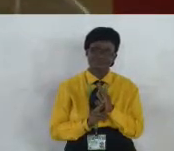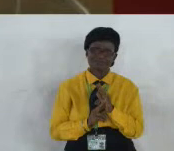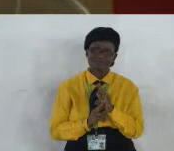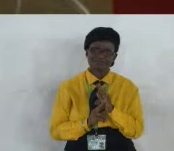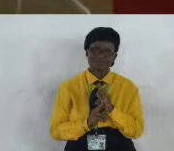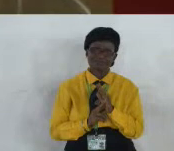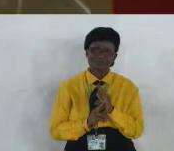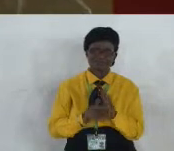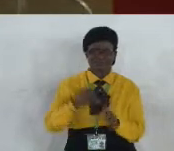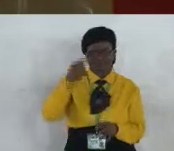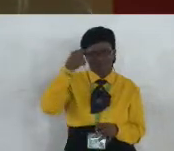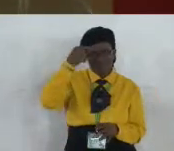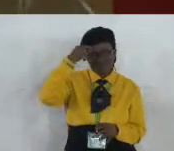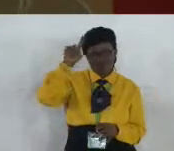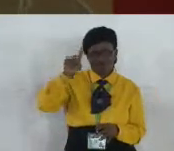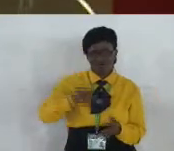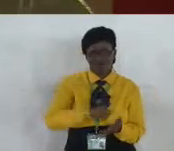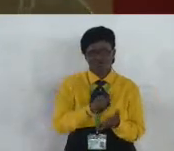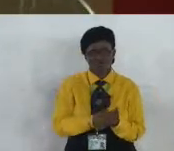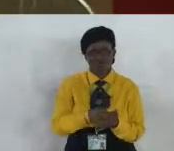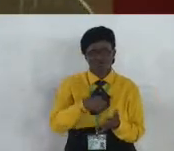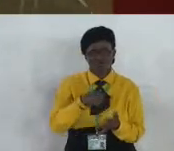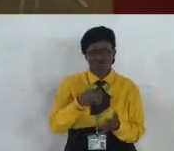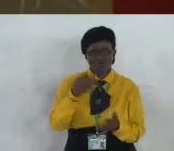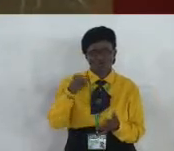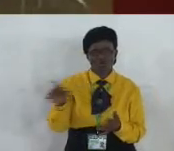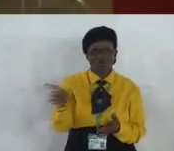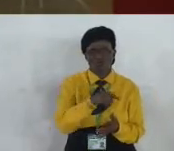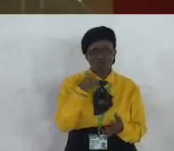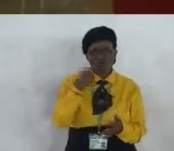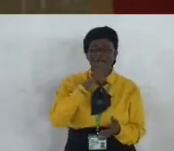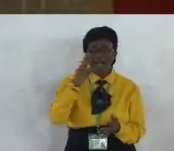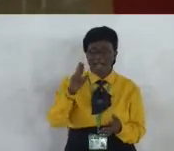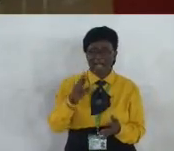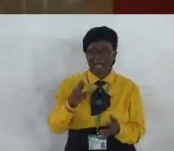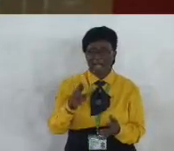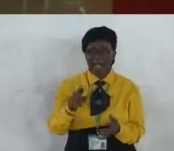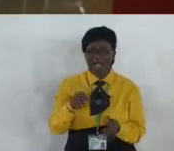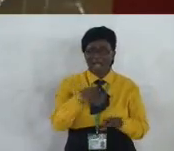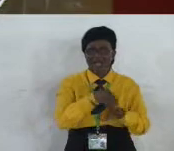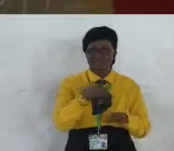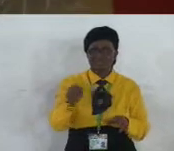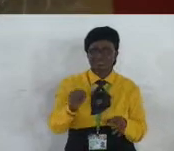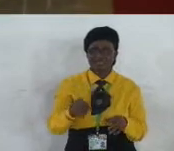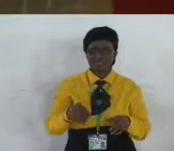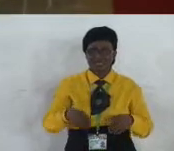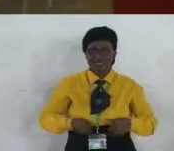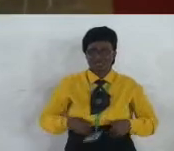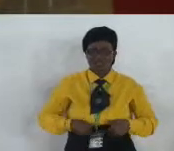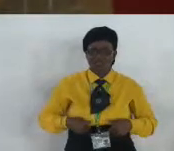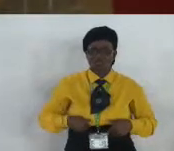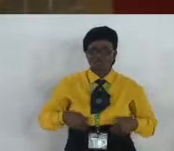For those of you who are gathered over in viewing centers across the globe,